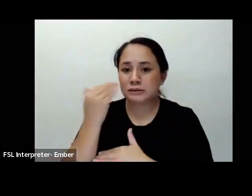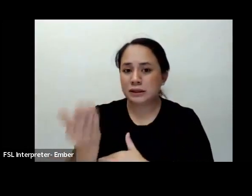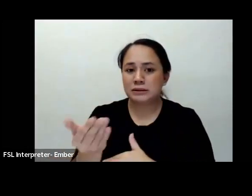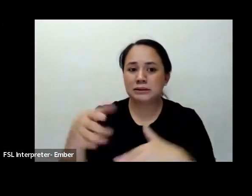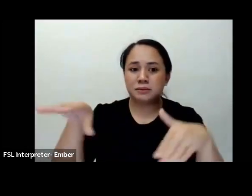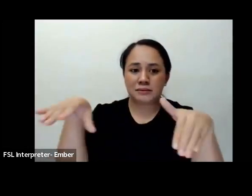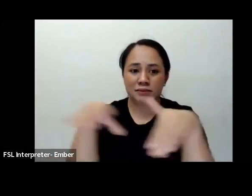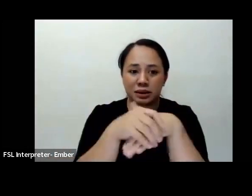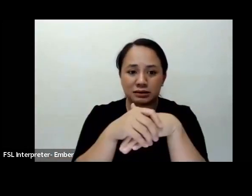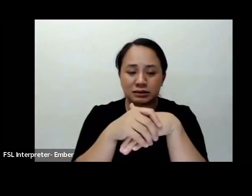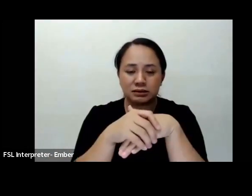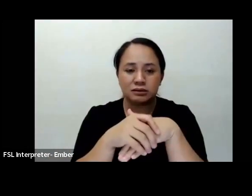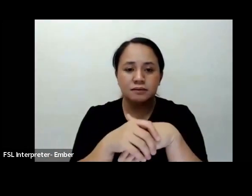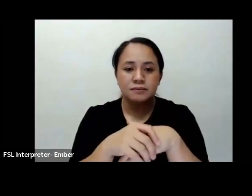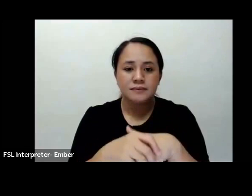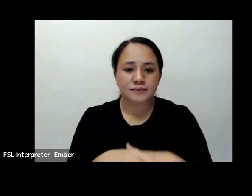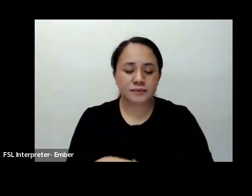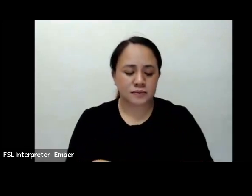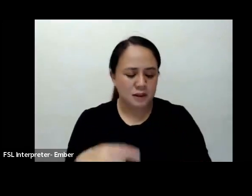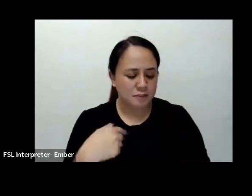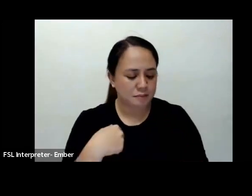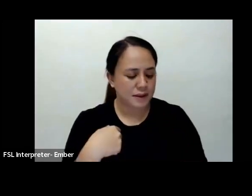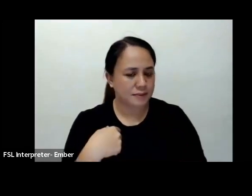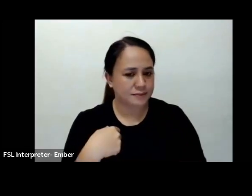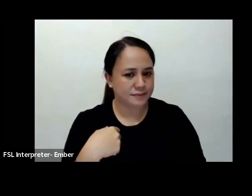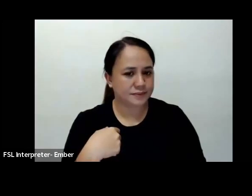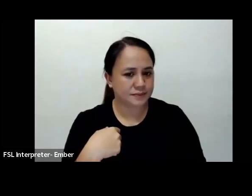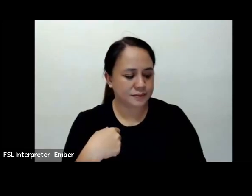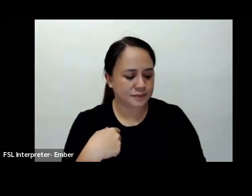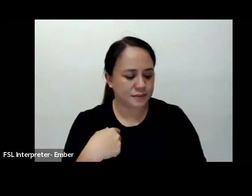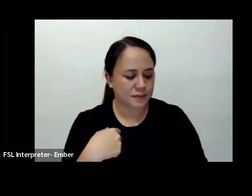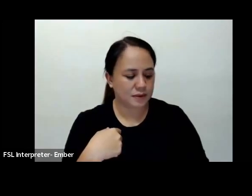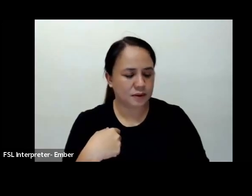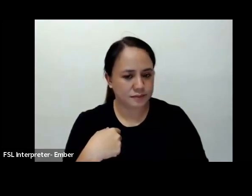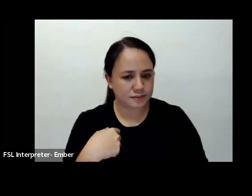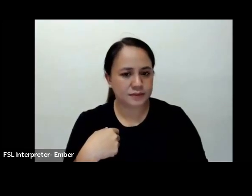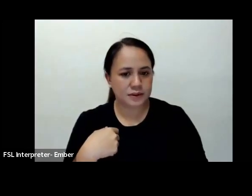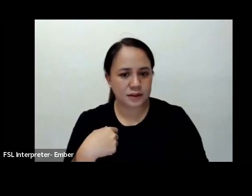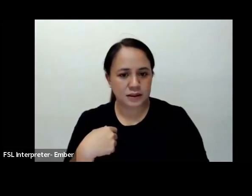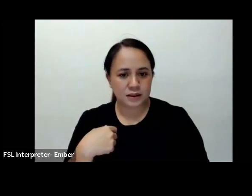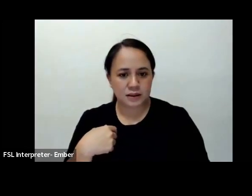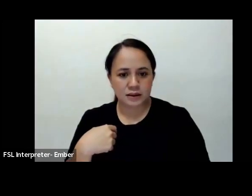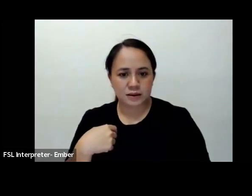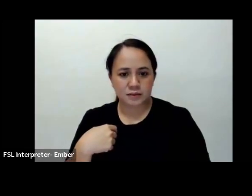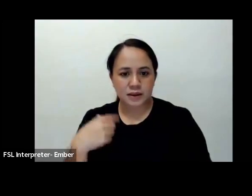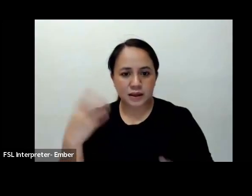marriages. So I will annotate by also updating what